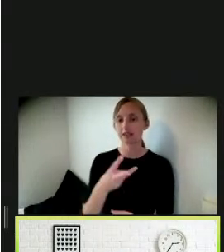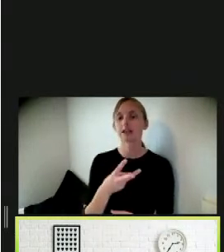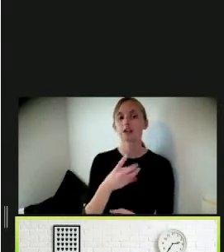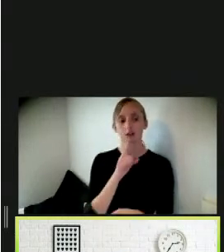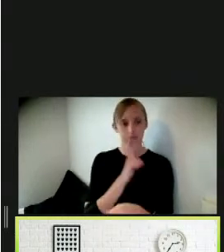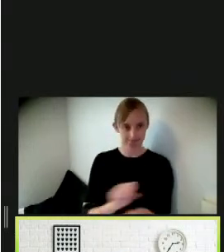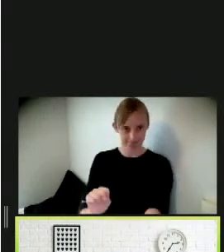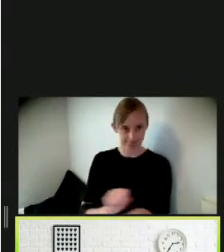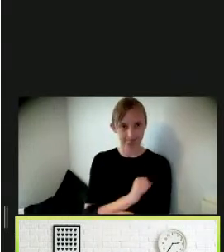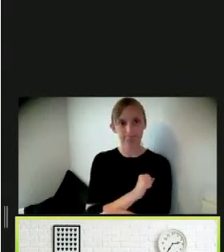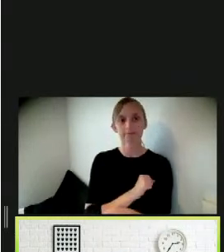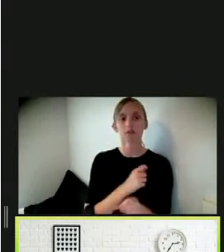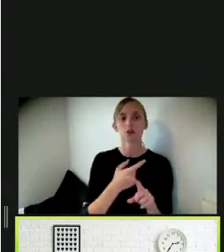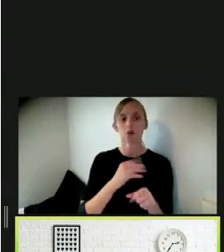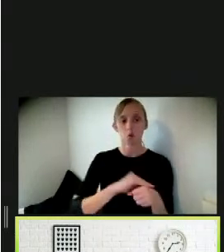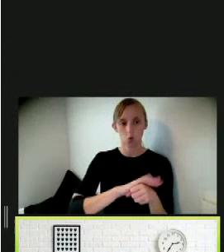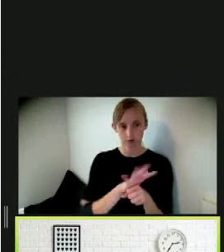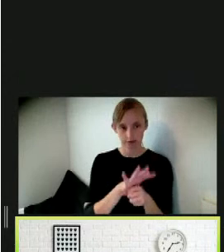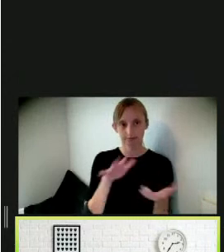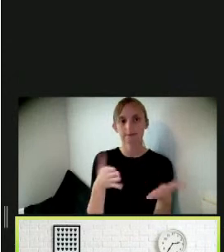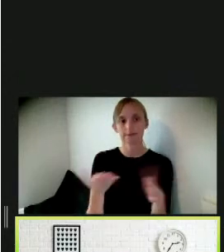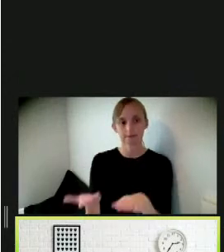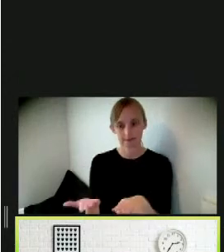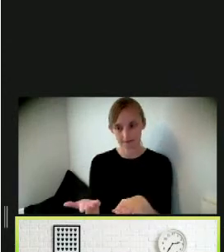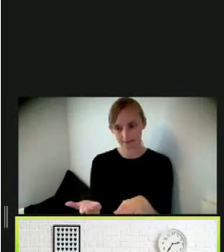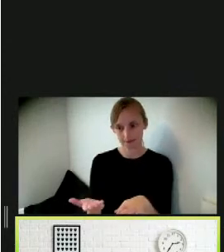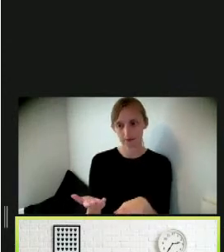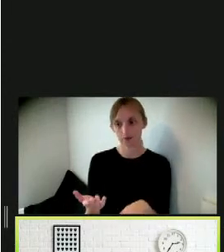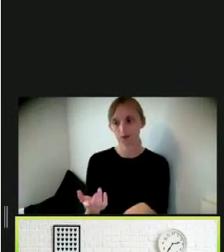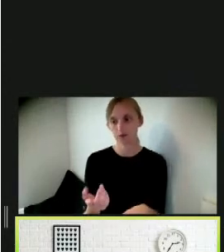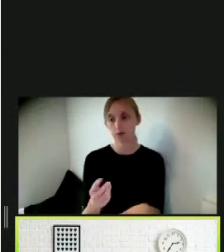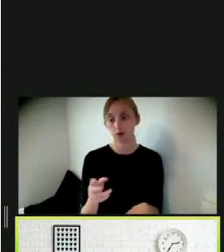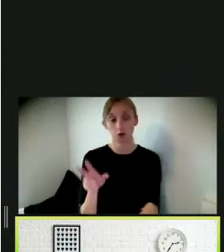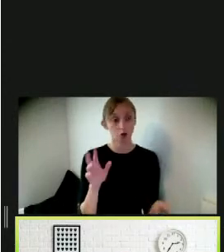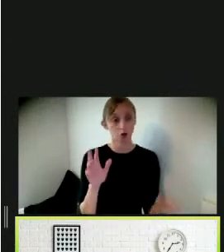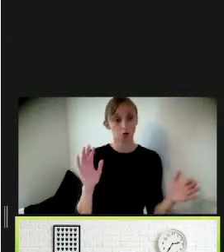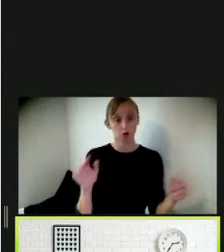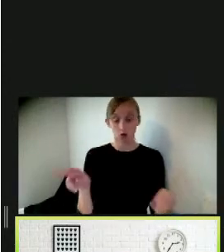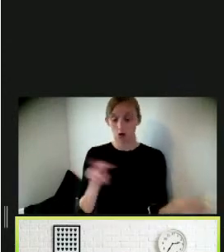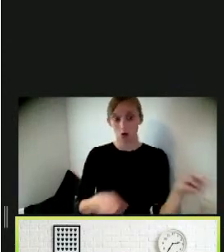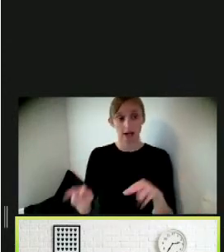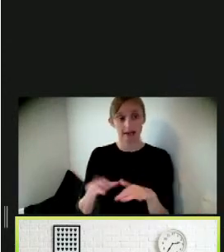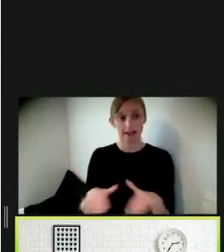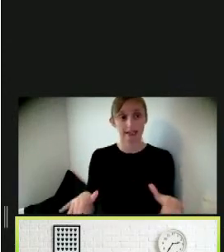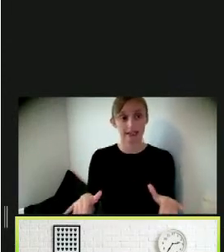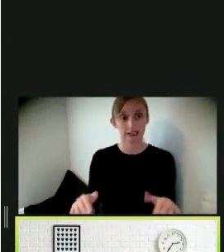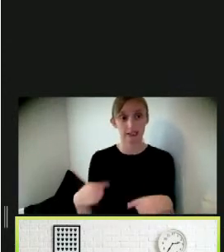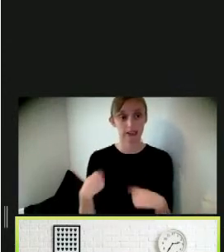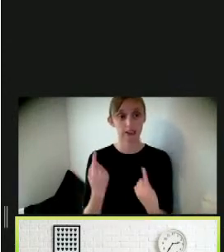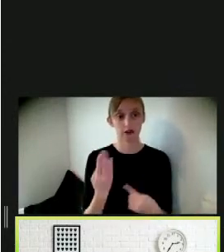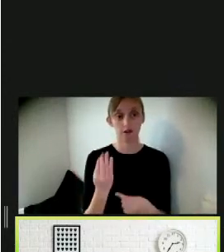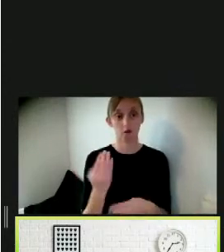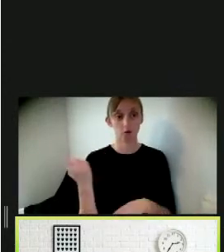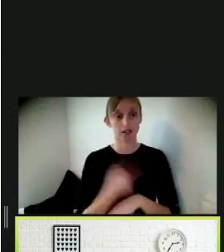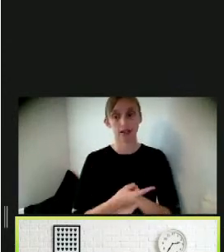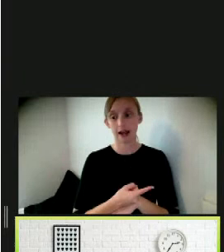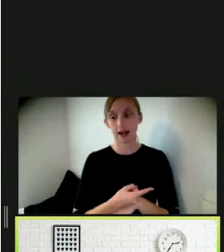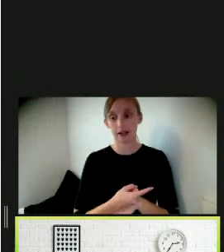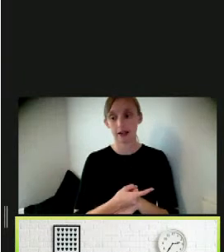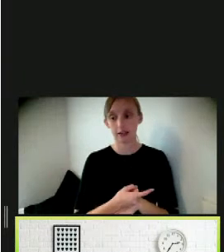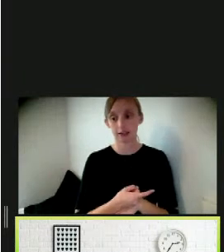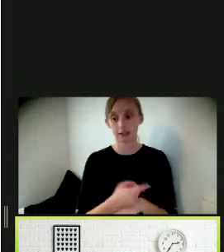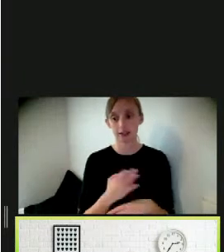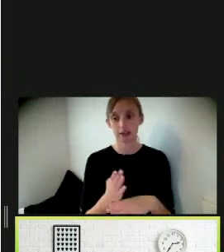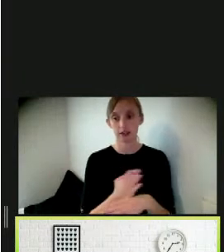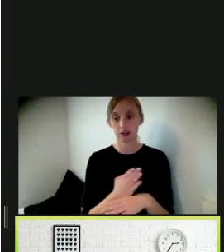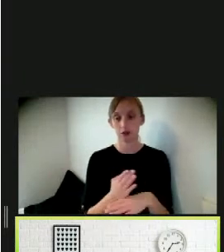2,376 confirmed deaths. So when we look at our children, in the past 14 days, between